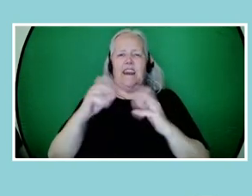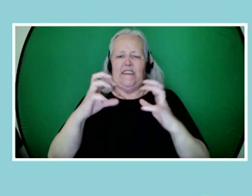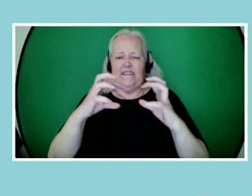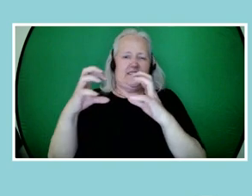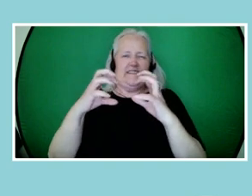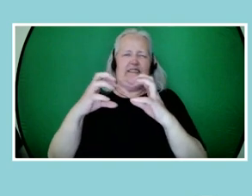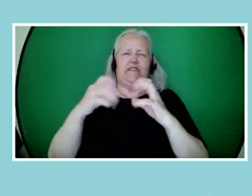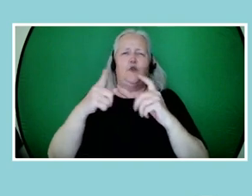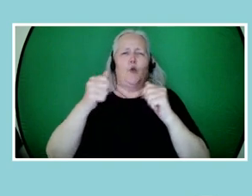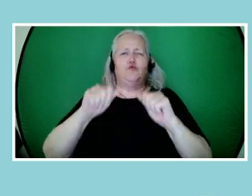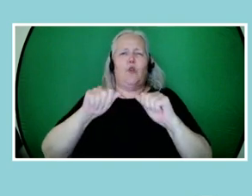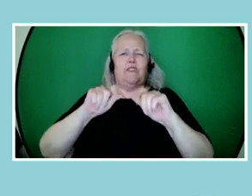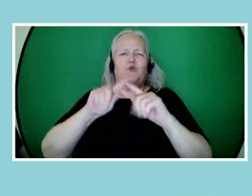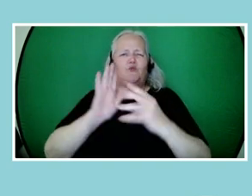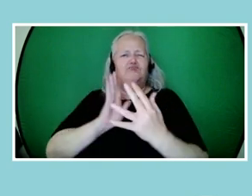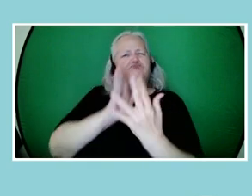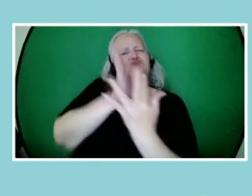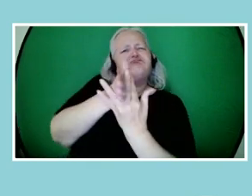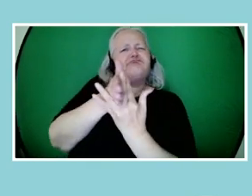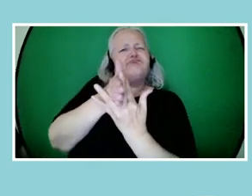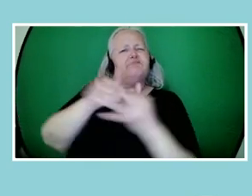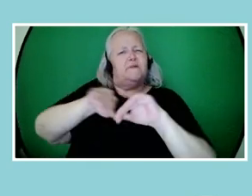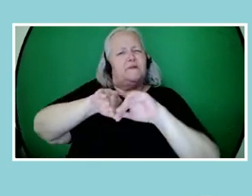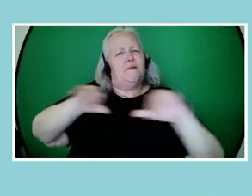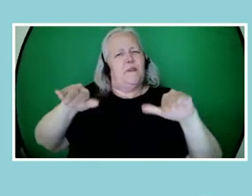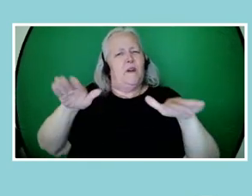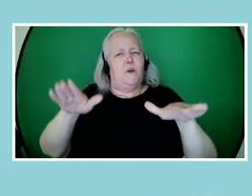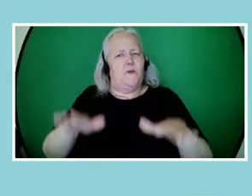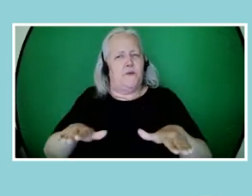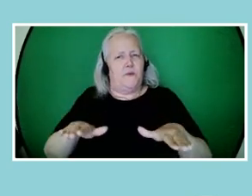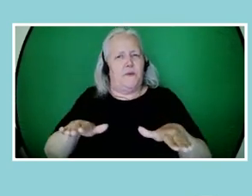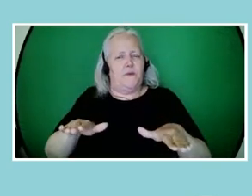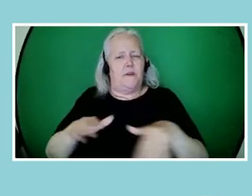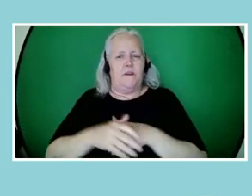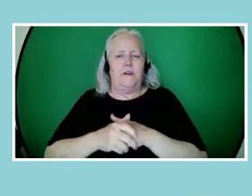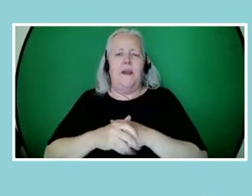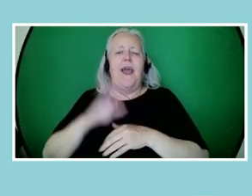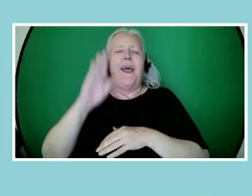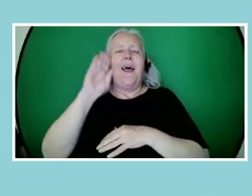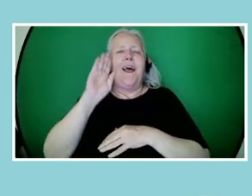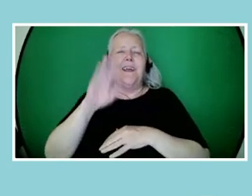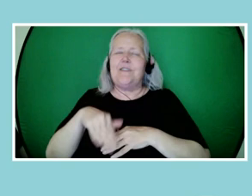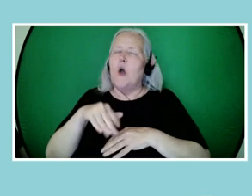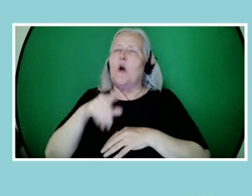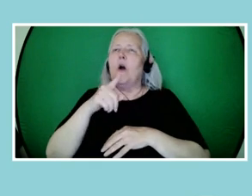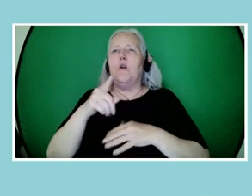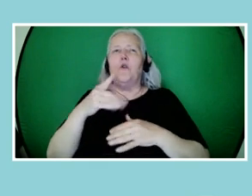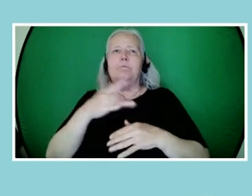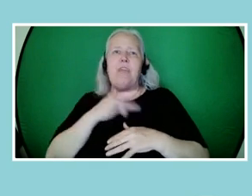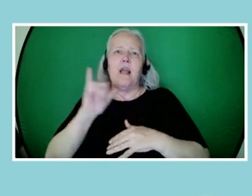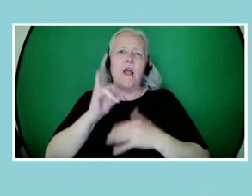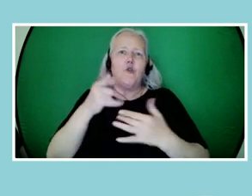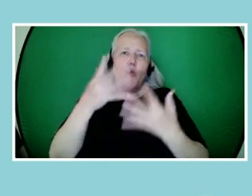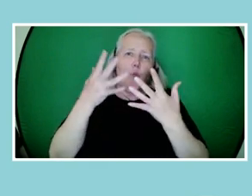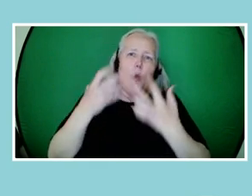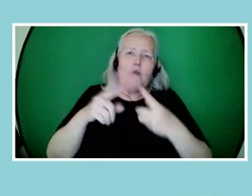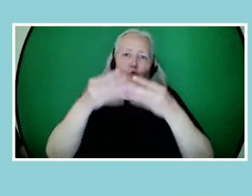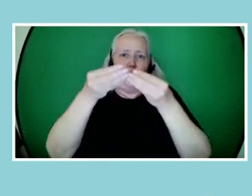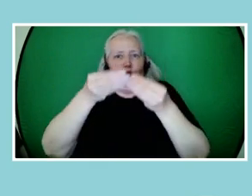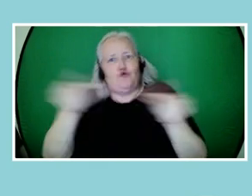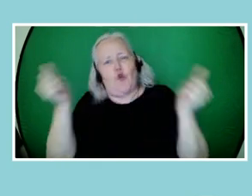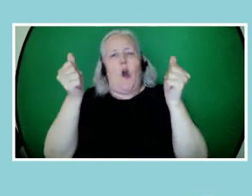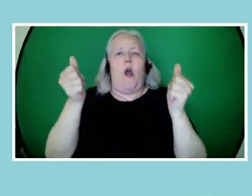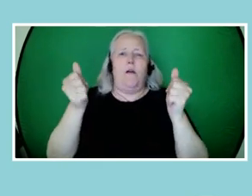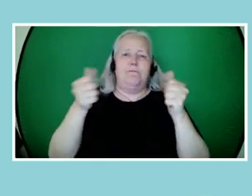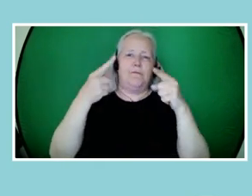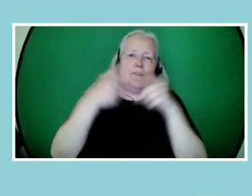prepared to interrupt it. Please let go of your desire to resolve any conflict. We all know from our own